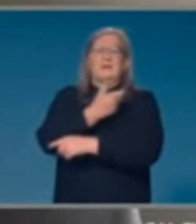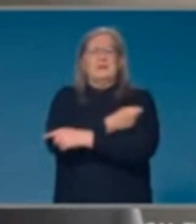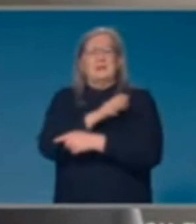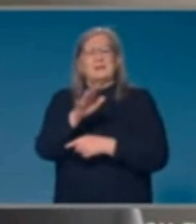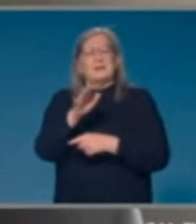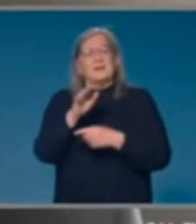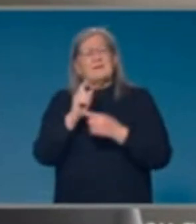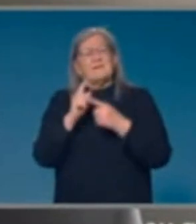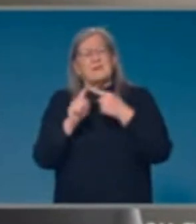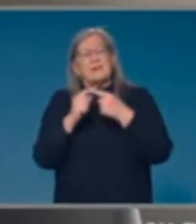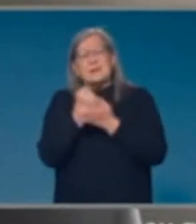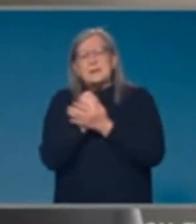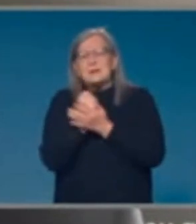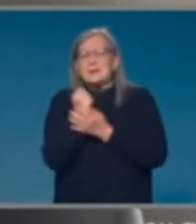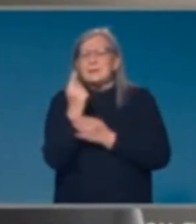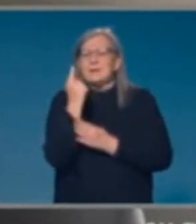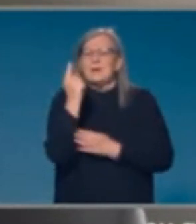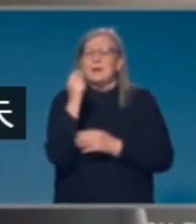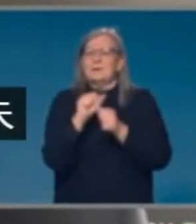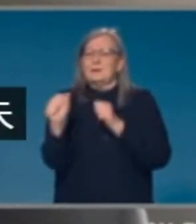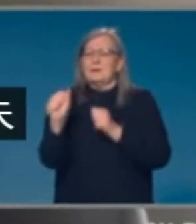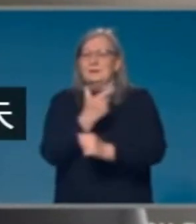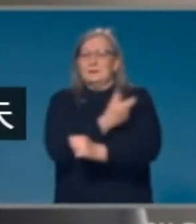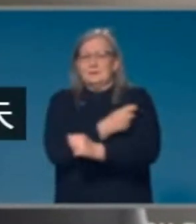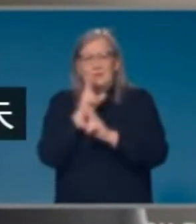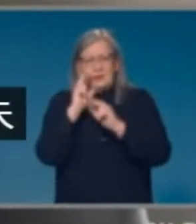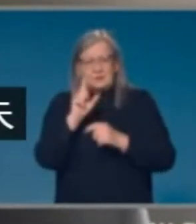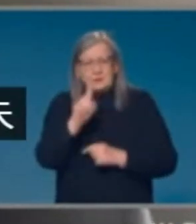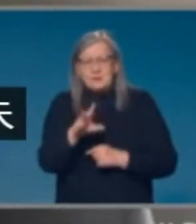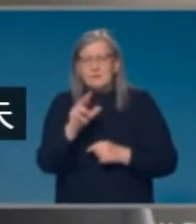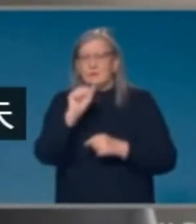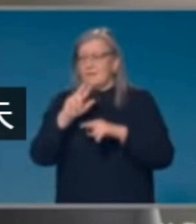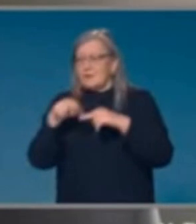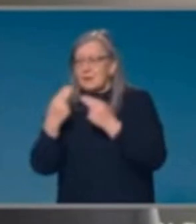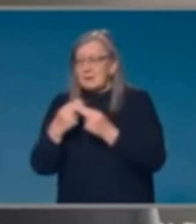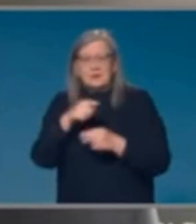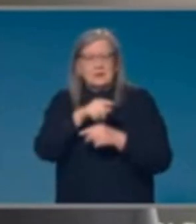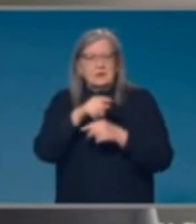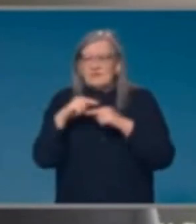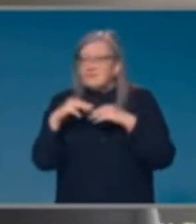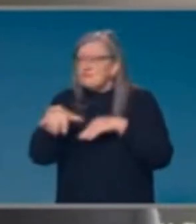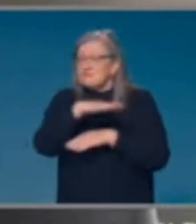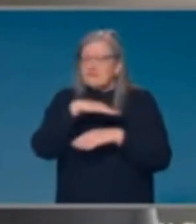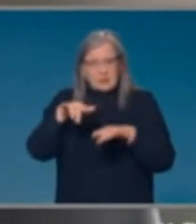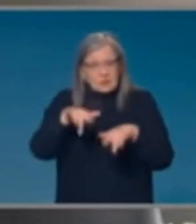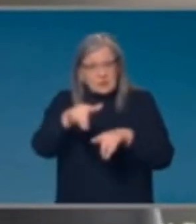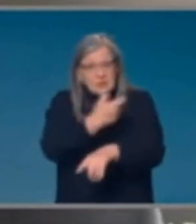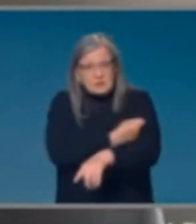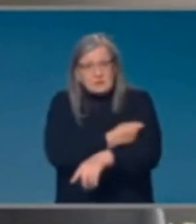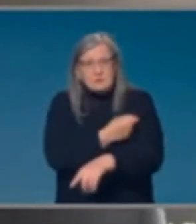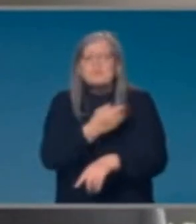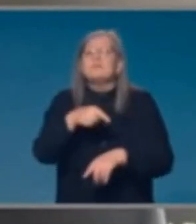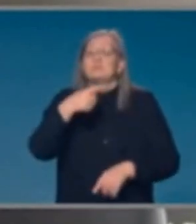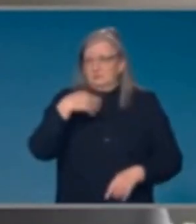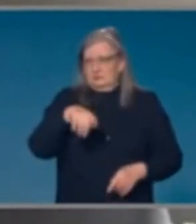way of protecting yourself and your family. And if you haven't been vaccinated yet, everywhere in Australia, the opportunity